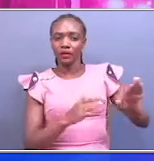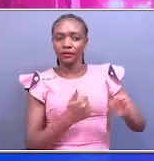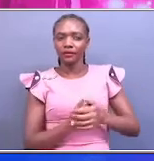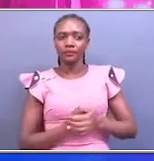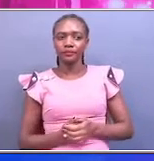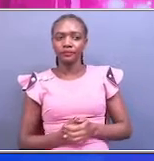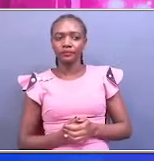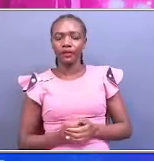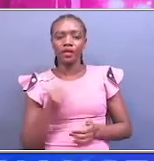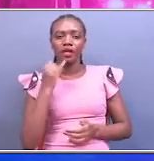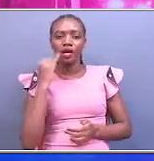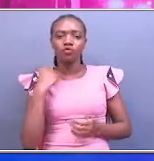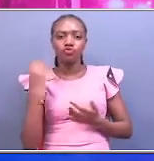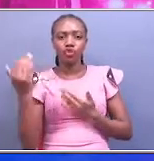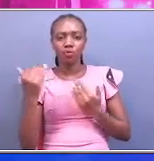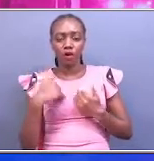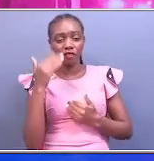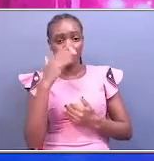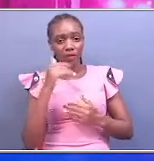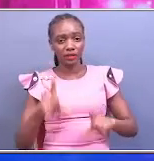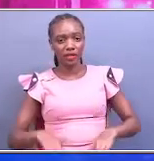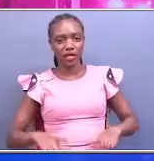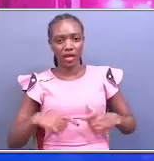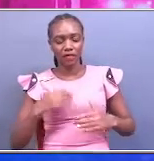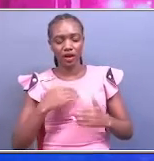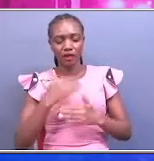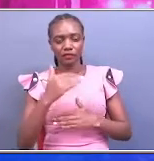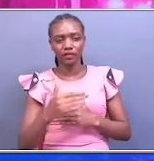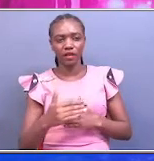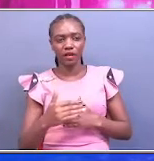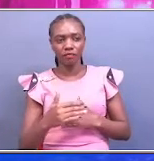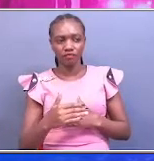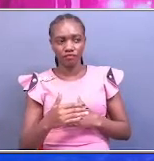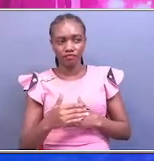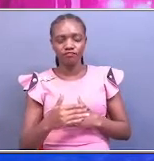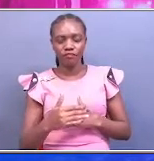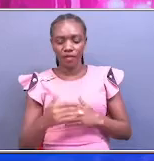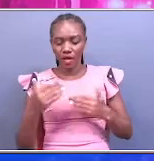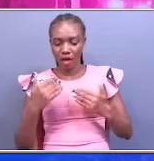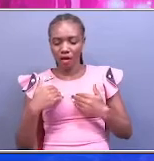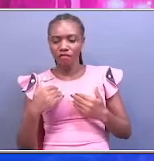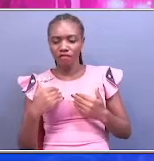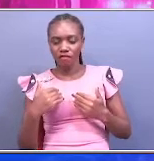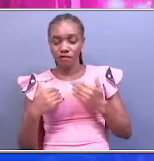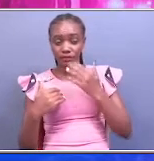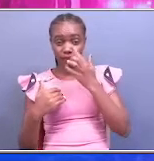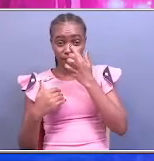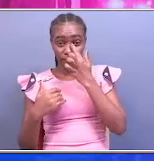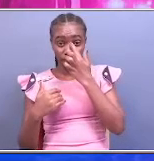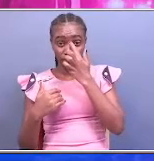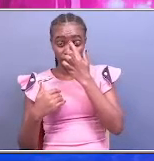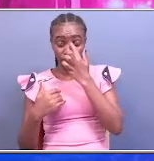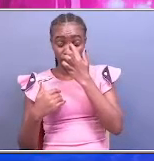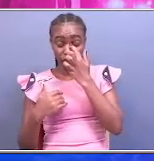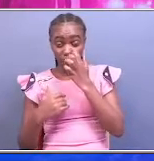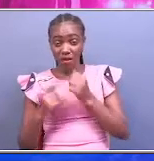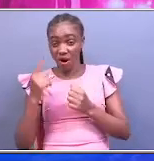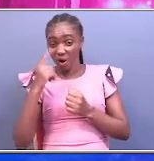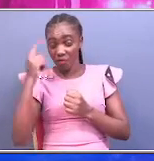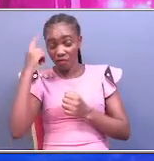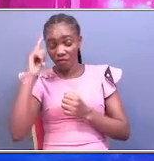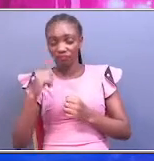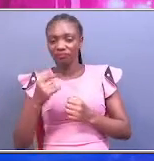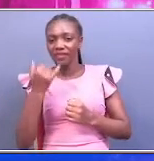the hope of a better life following the establishment of a home with their babies, where they will also acquire education. The school is